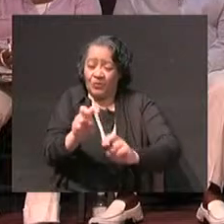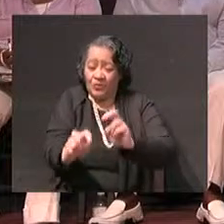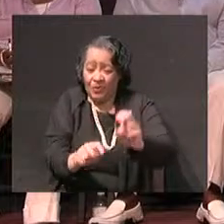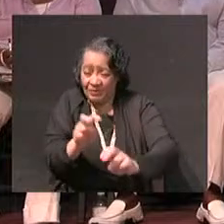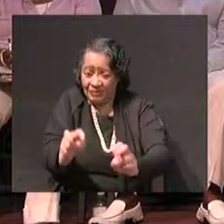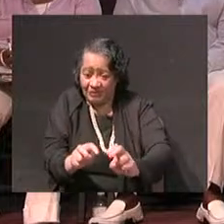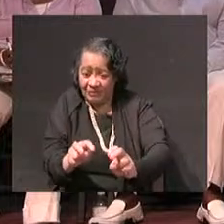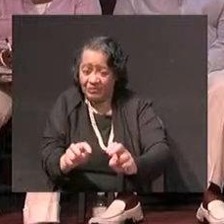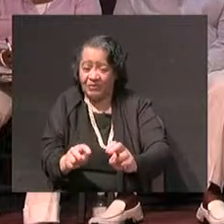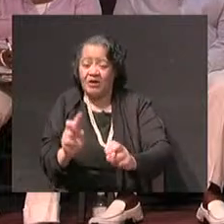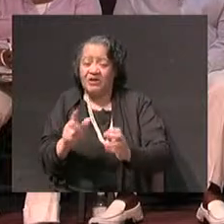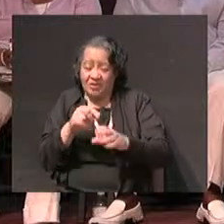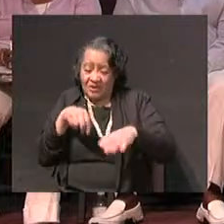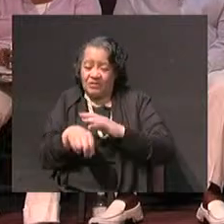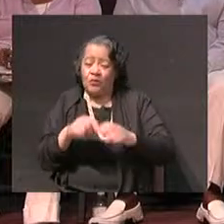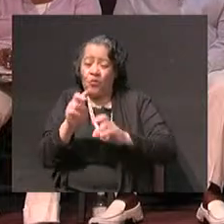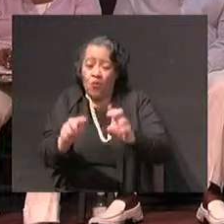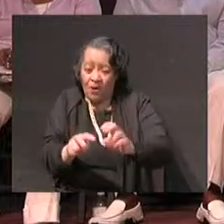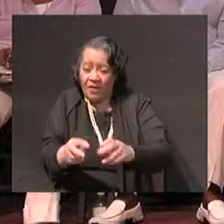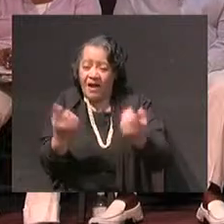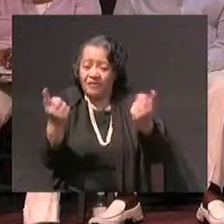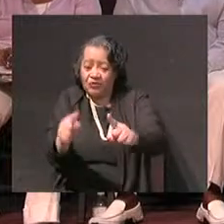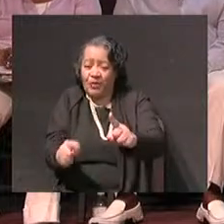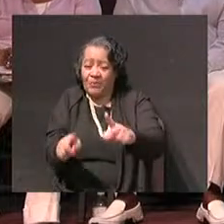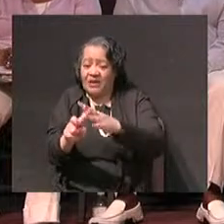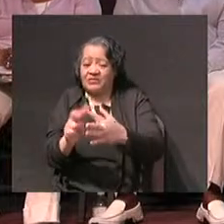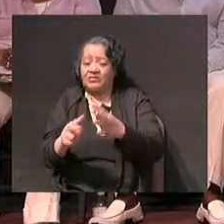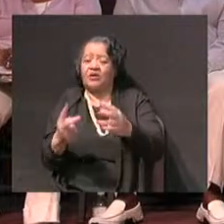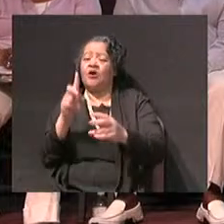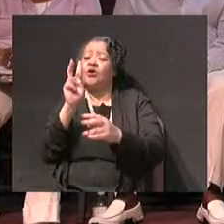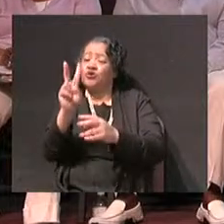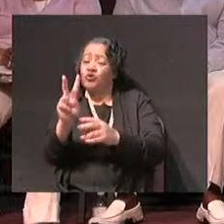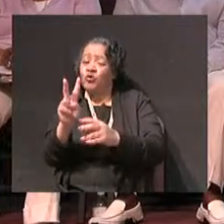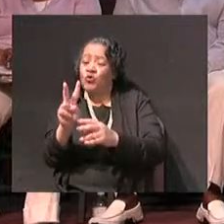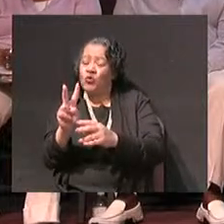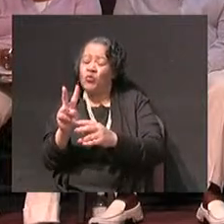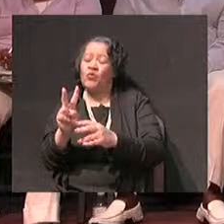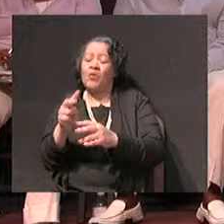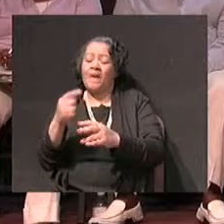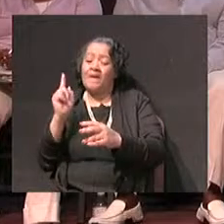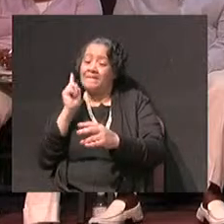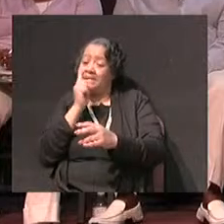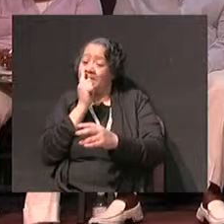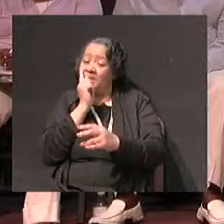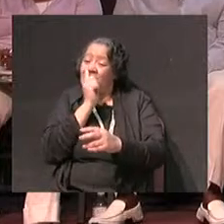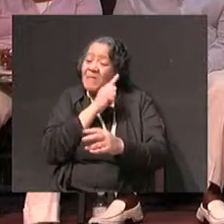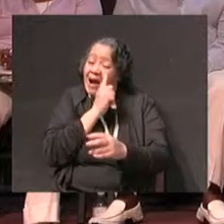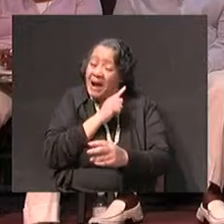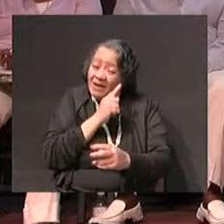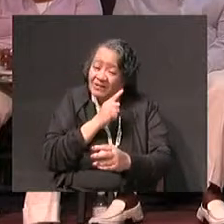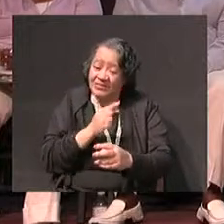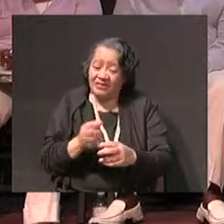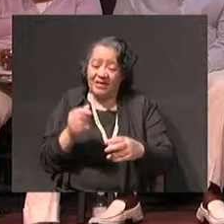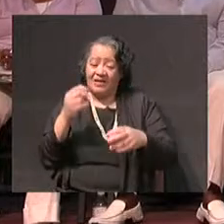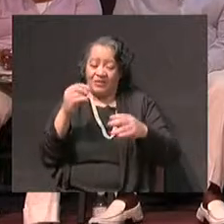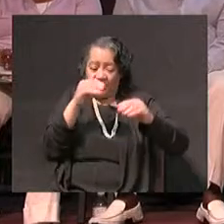and then they drowned. They took two more mice, put them in the same bucket of